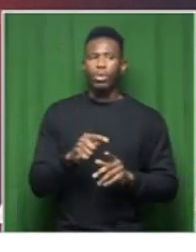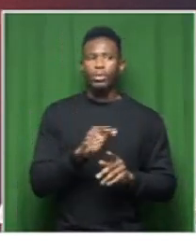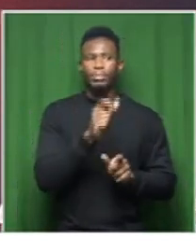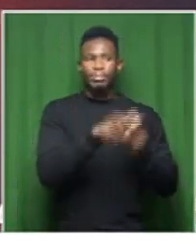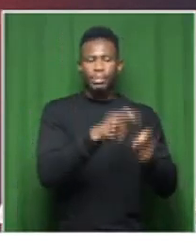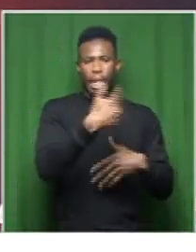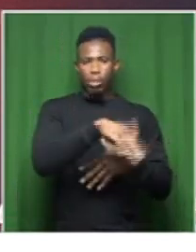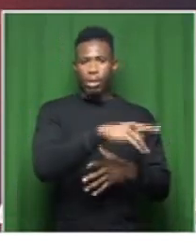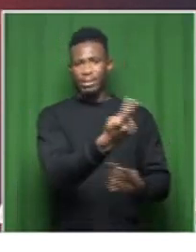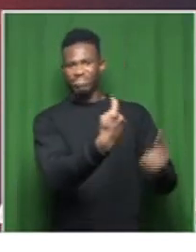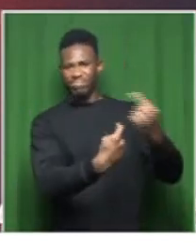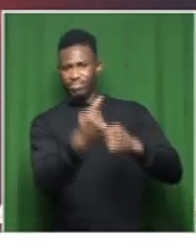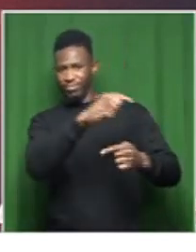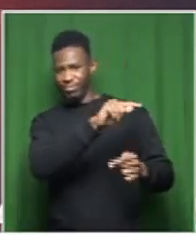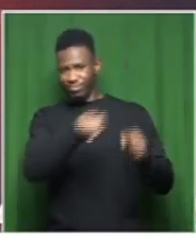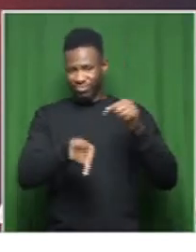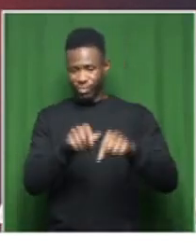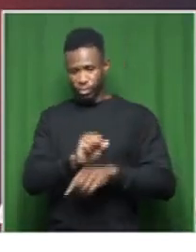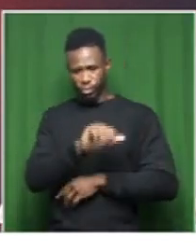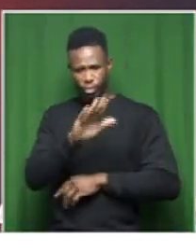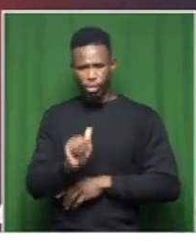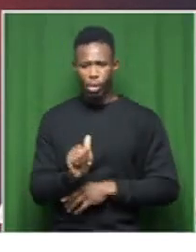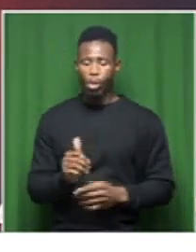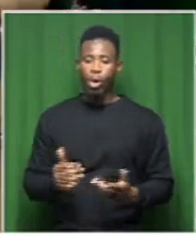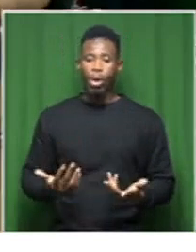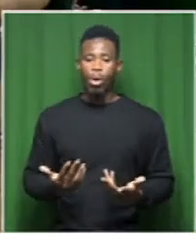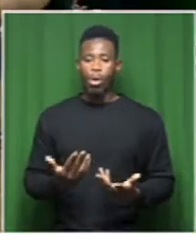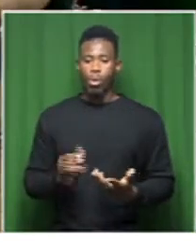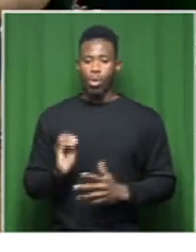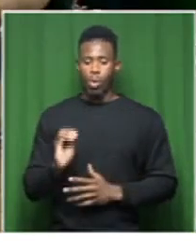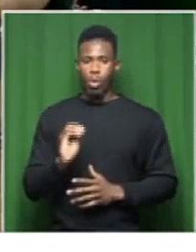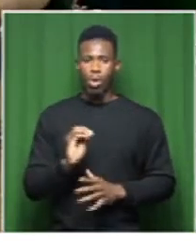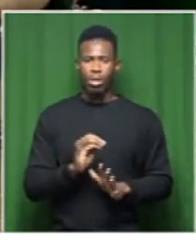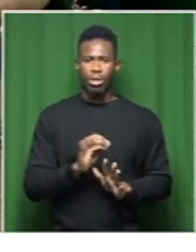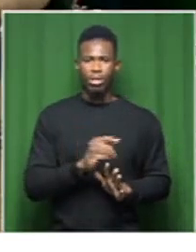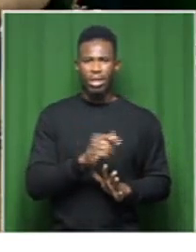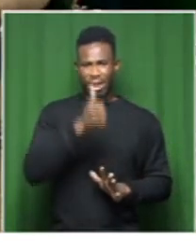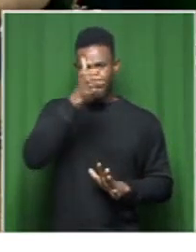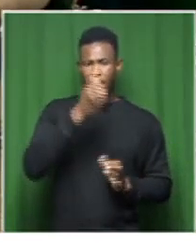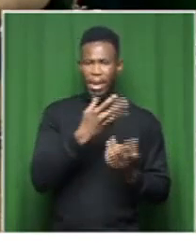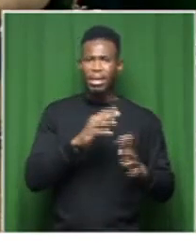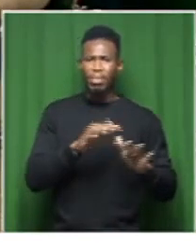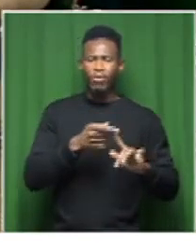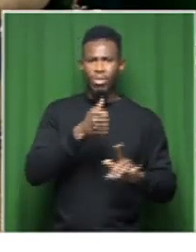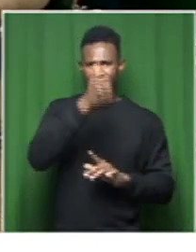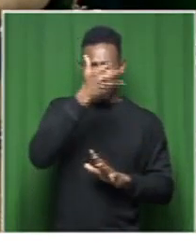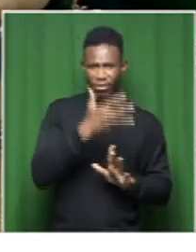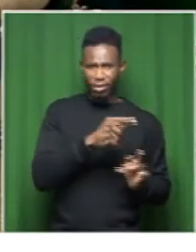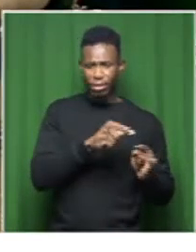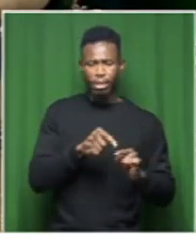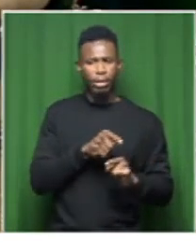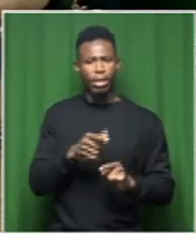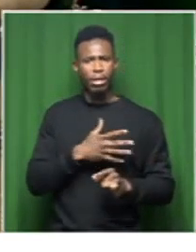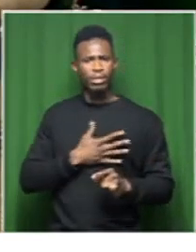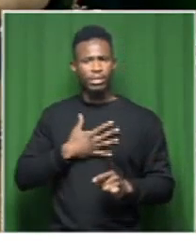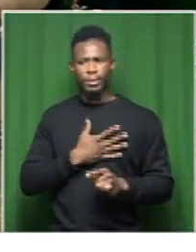is then going to be the response, particularly when you've got the African diaspora that is living within the country? They've had some resistance to